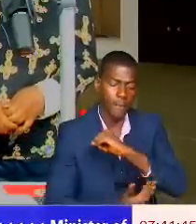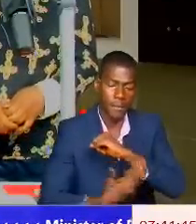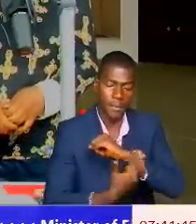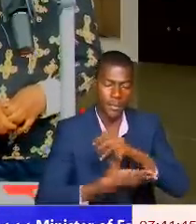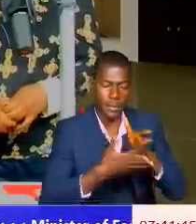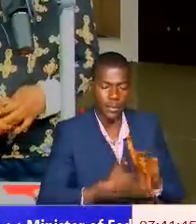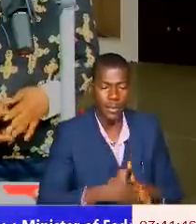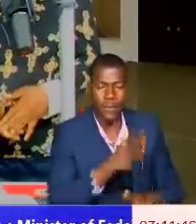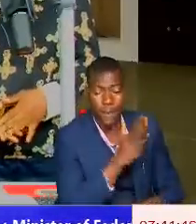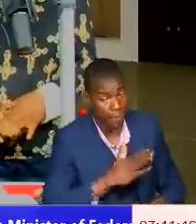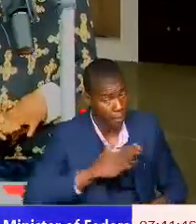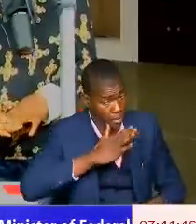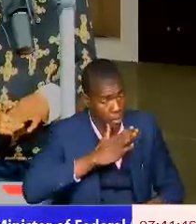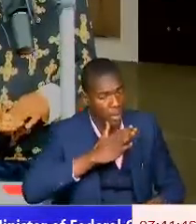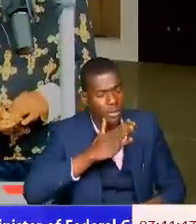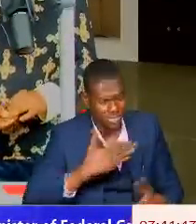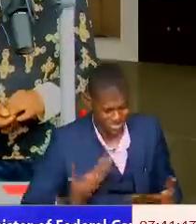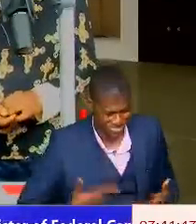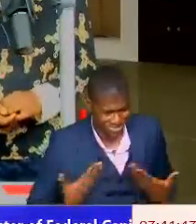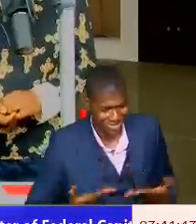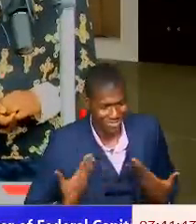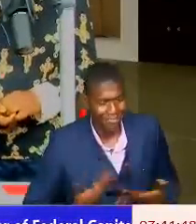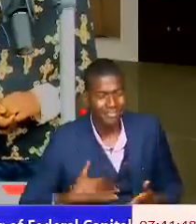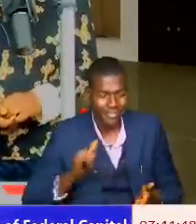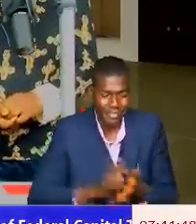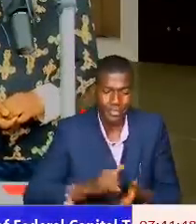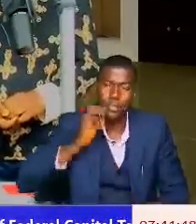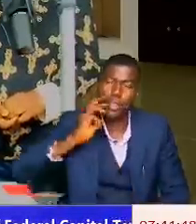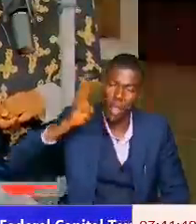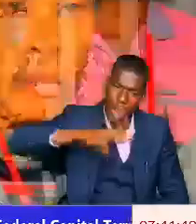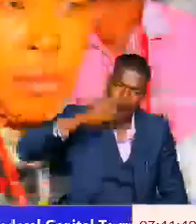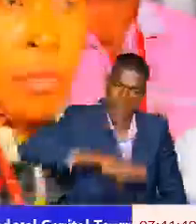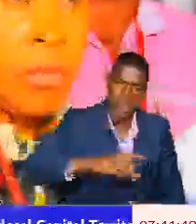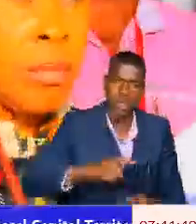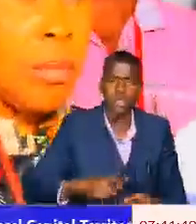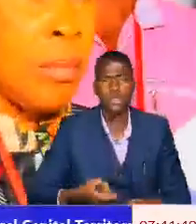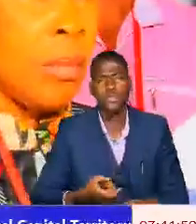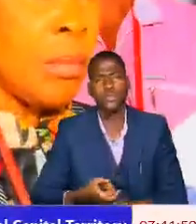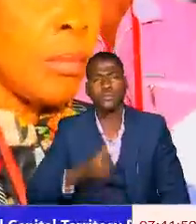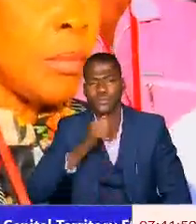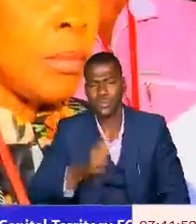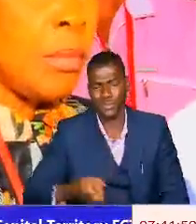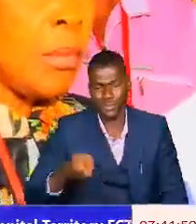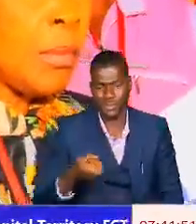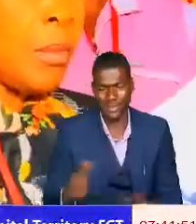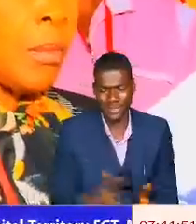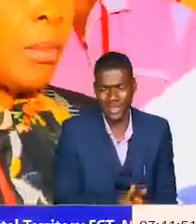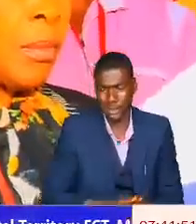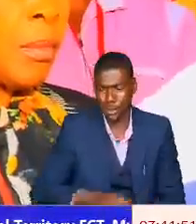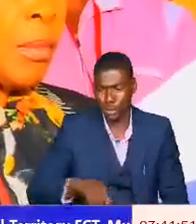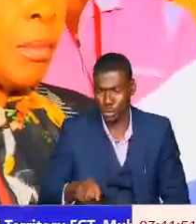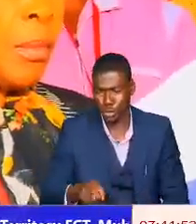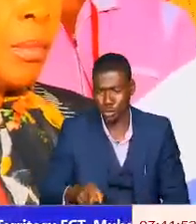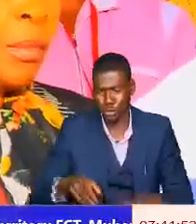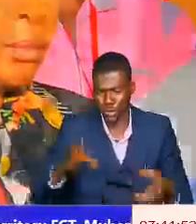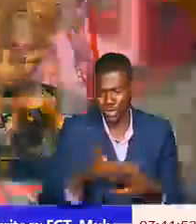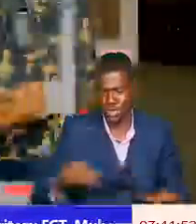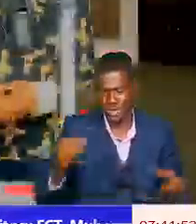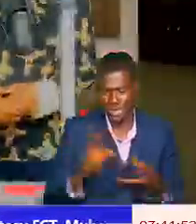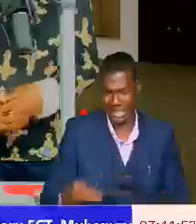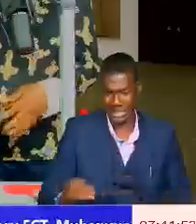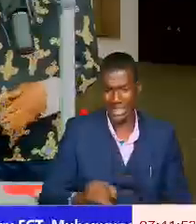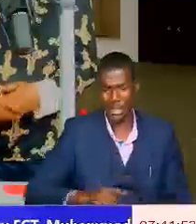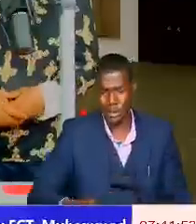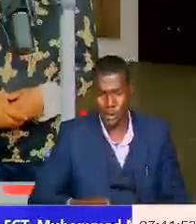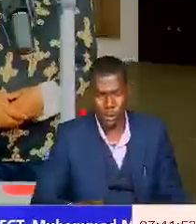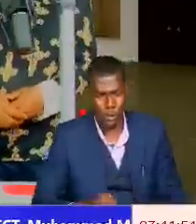be farmer, you go say, thank God say rain fall. You lie down, carry Lady Duvier product, cover yourself. Even though she they tell us say, may we they